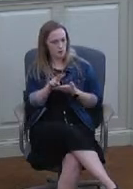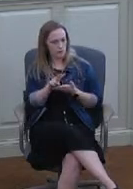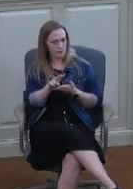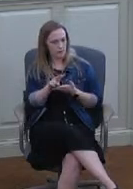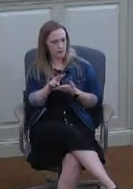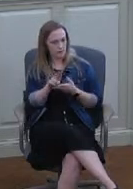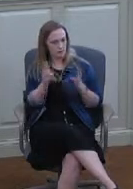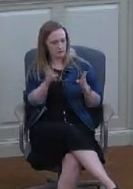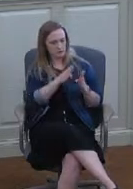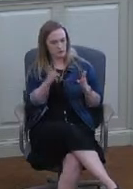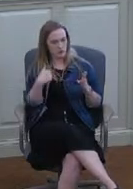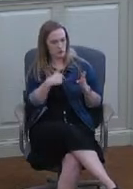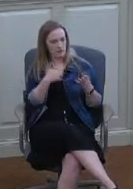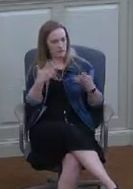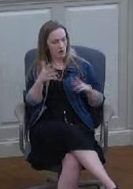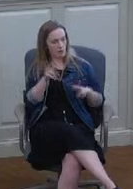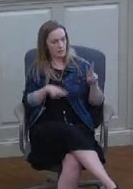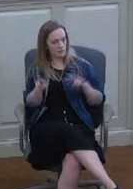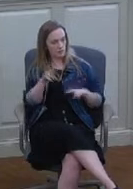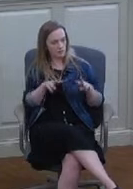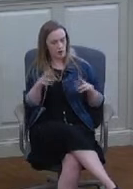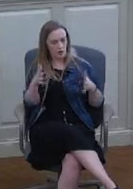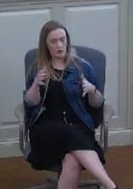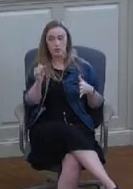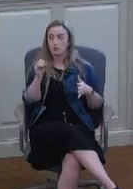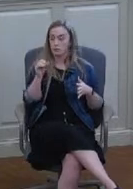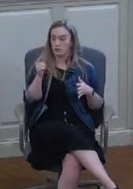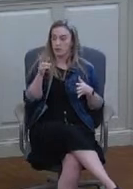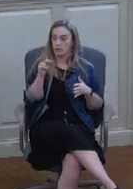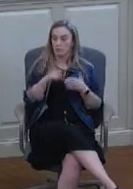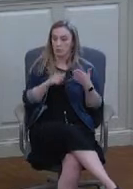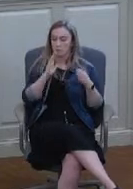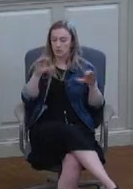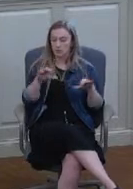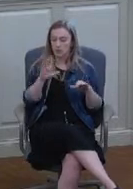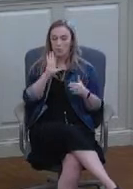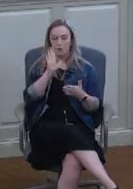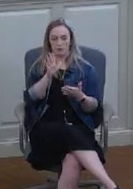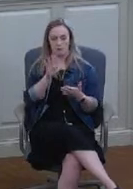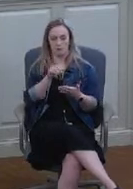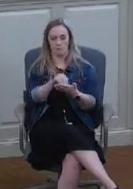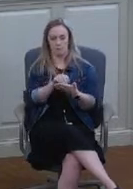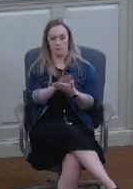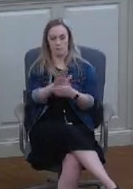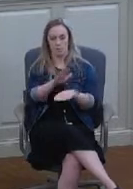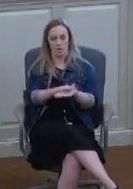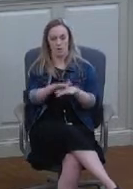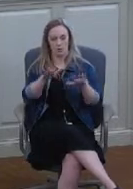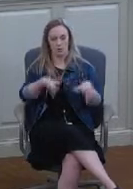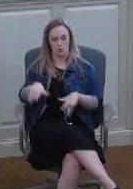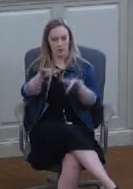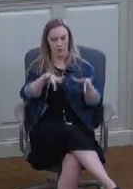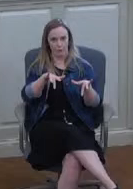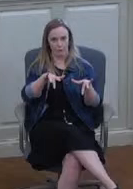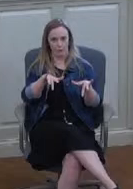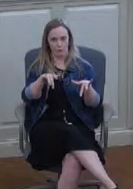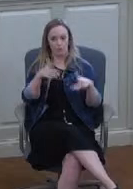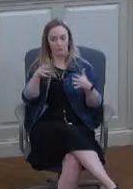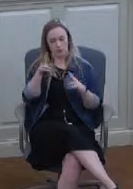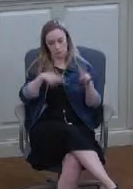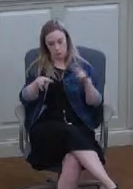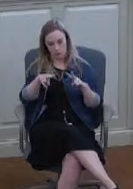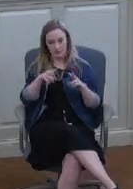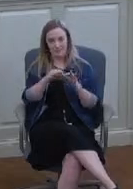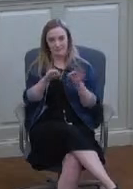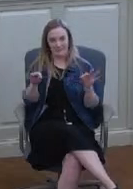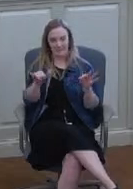that. That's already been done by all of us. Yeah. And then, so then what you would do is you would put on the record that you all have reviewed everything and state that affirmatively